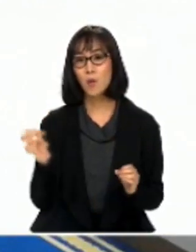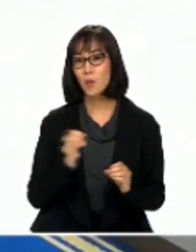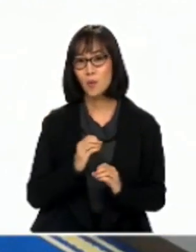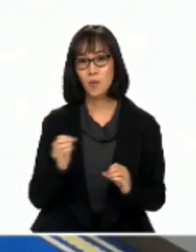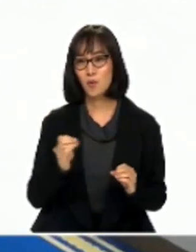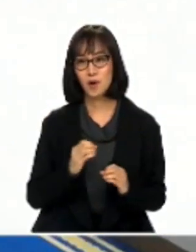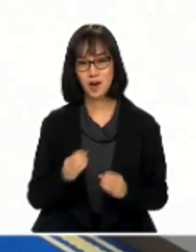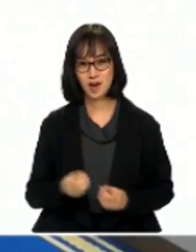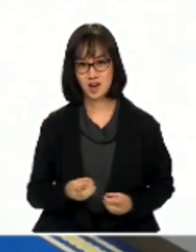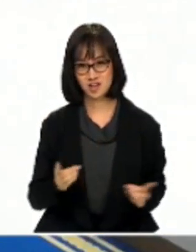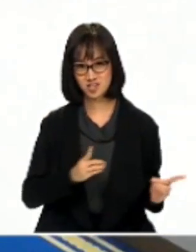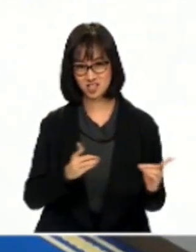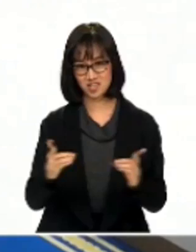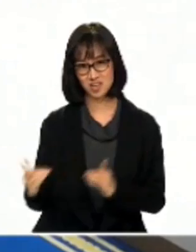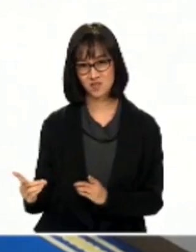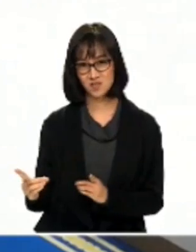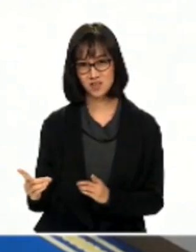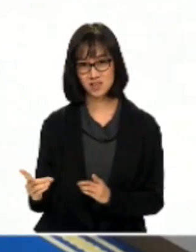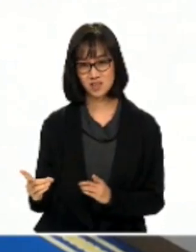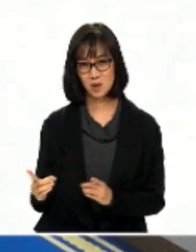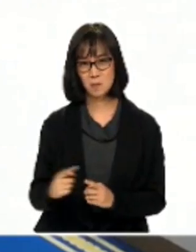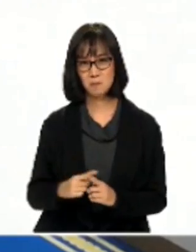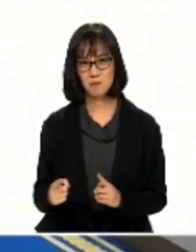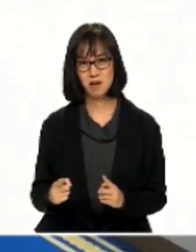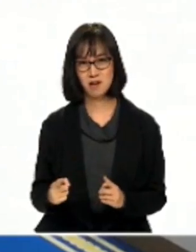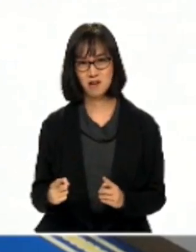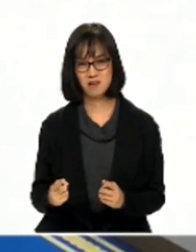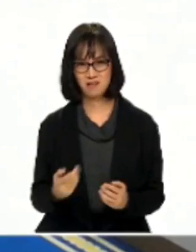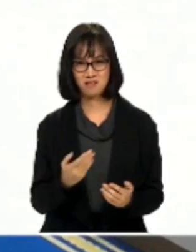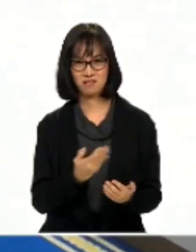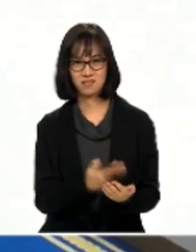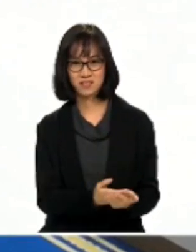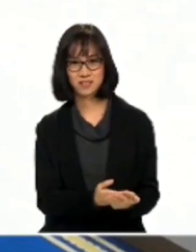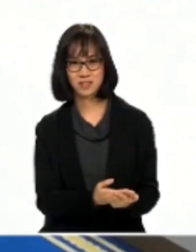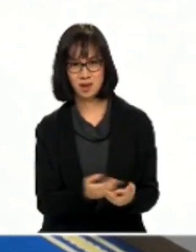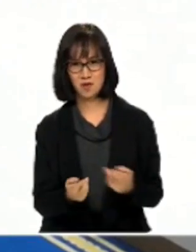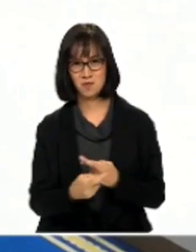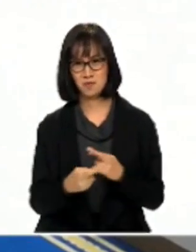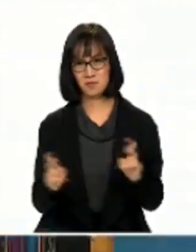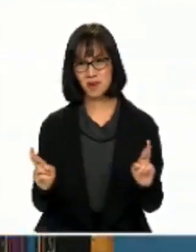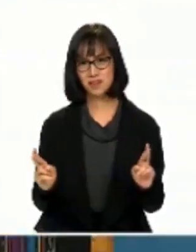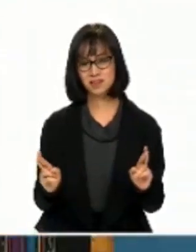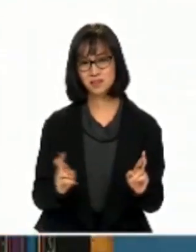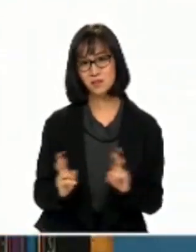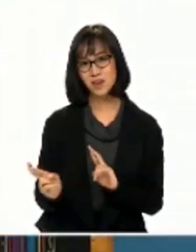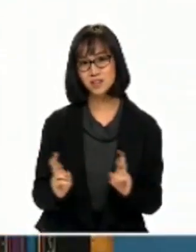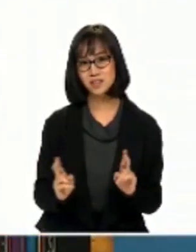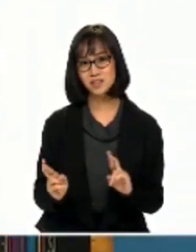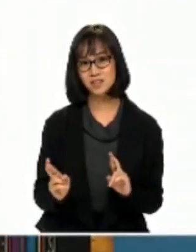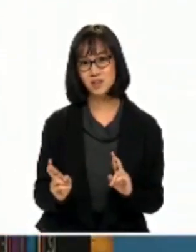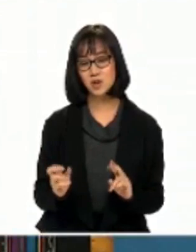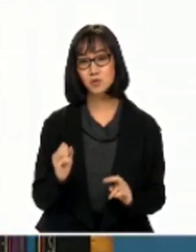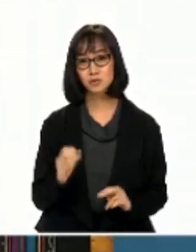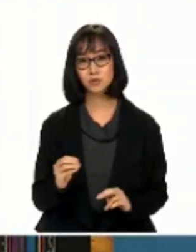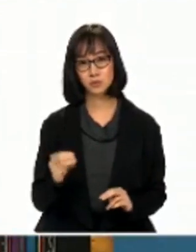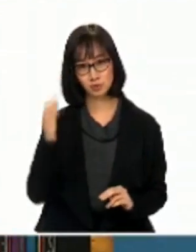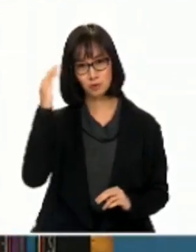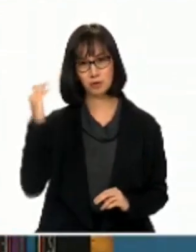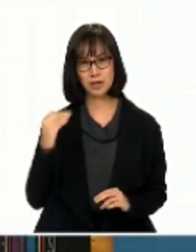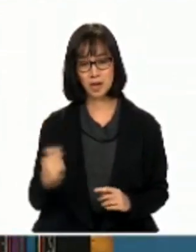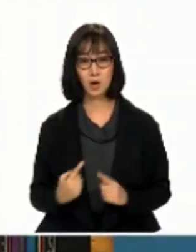And it was there already ready And that is why that Korean went